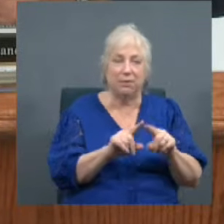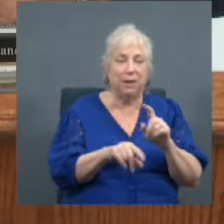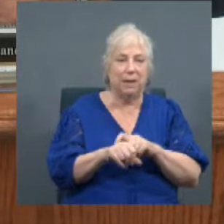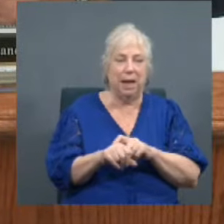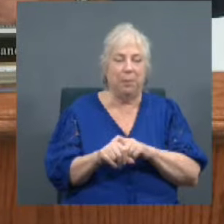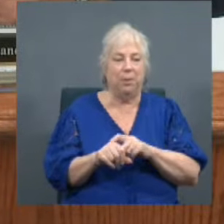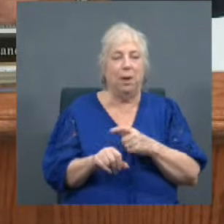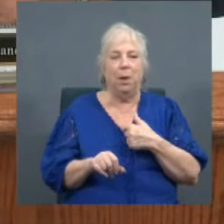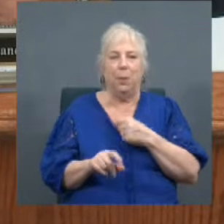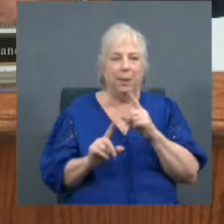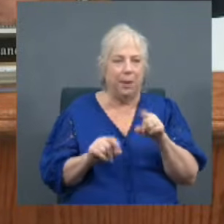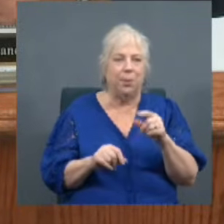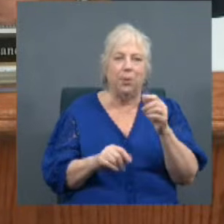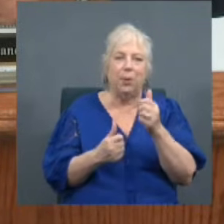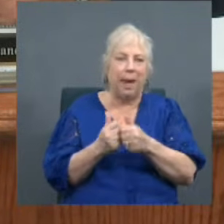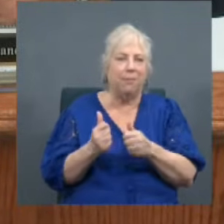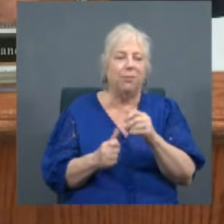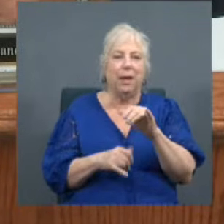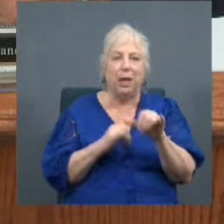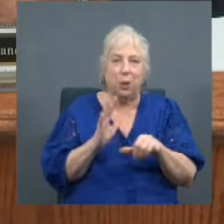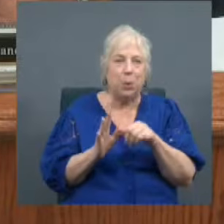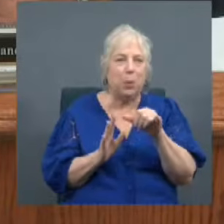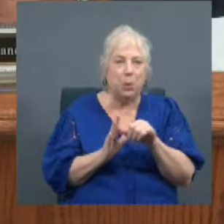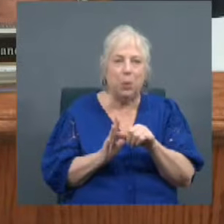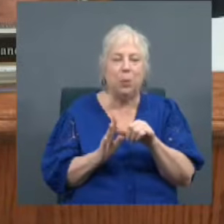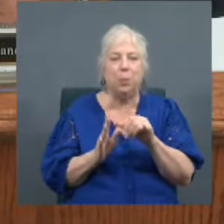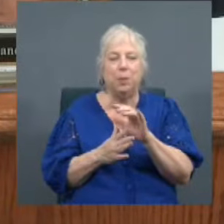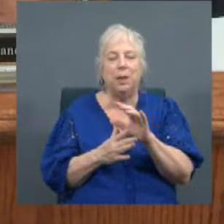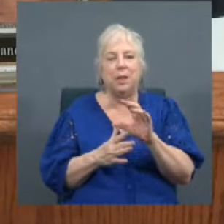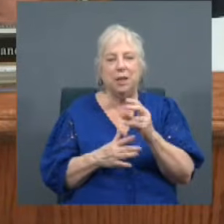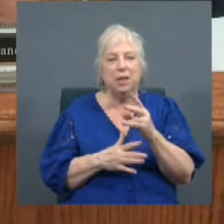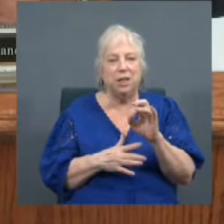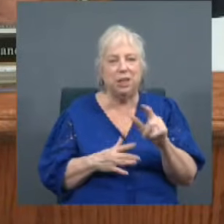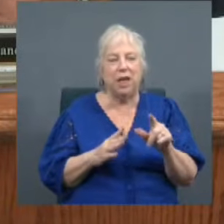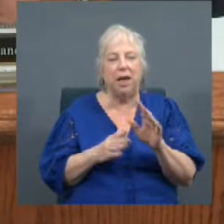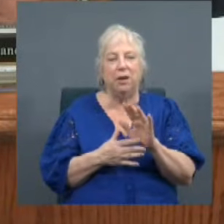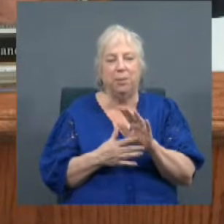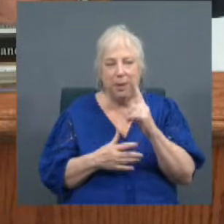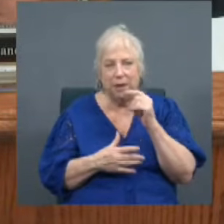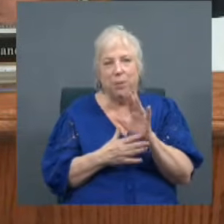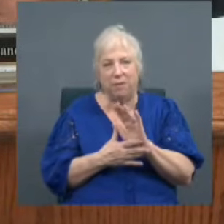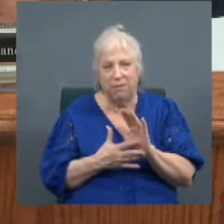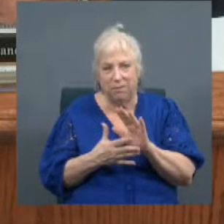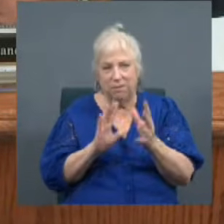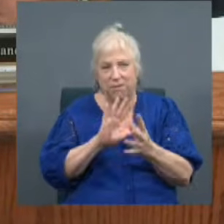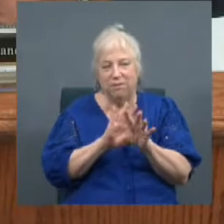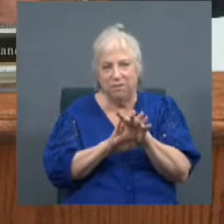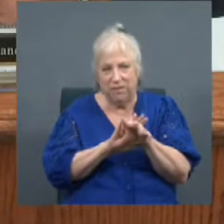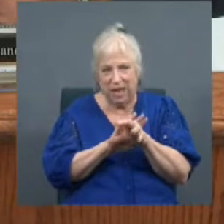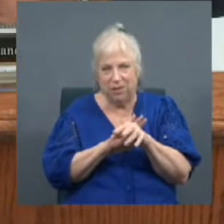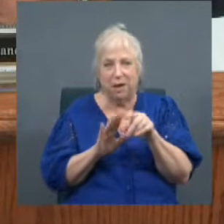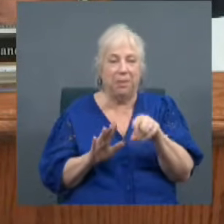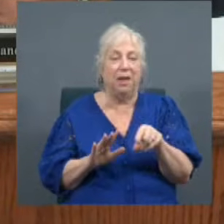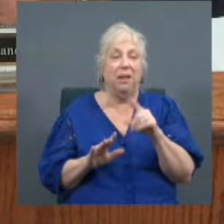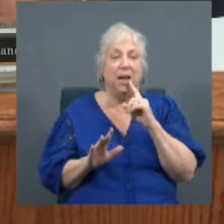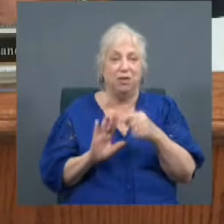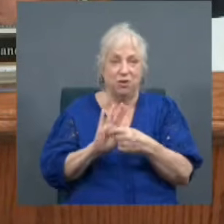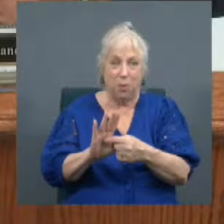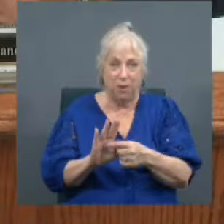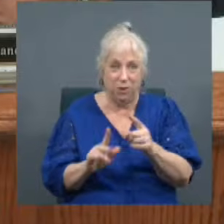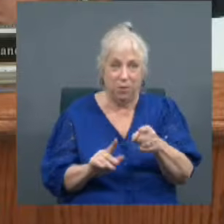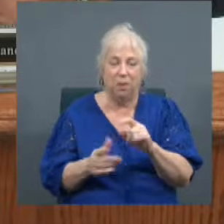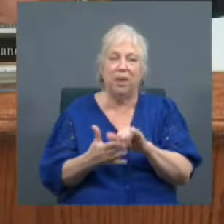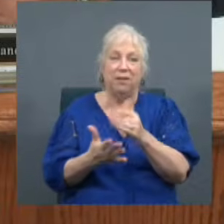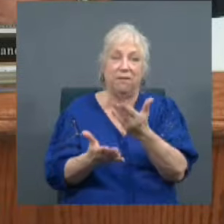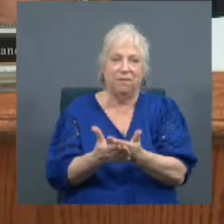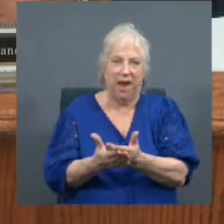every YouTube channel when we have board meetings and discuss it and show it to you. It's been done. That's a fact. Our city attorney has also shared